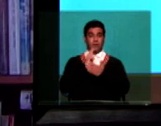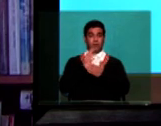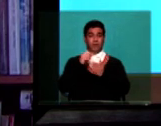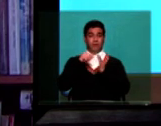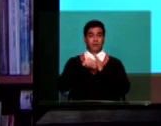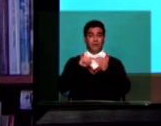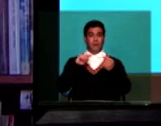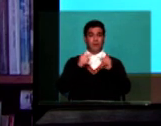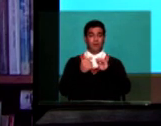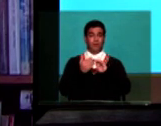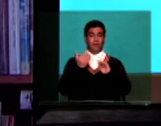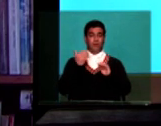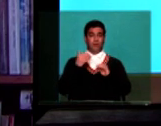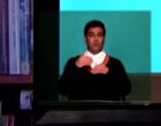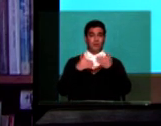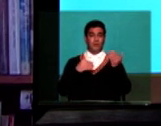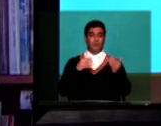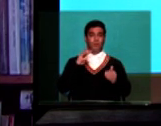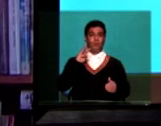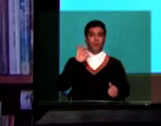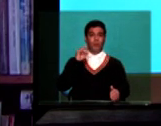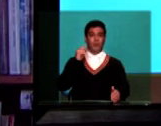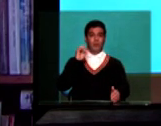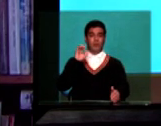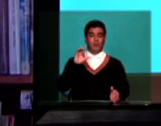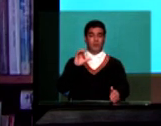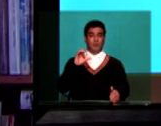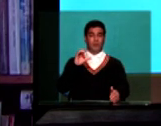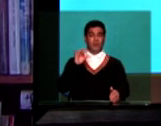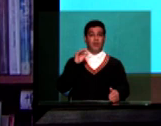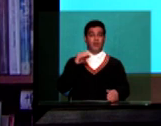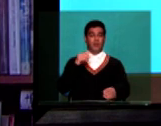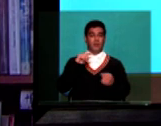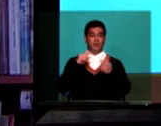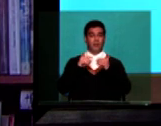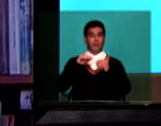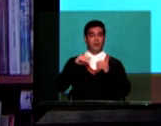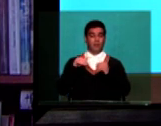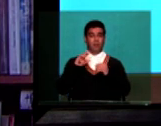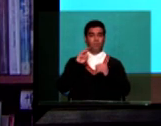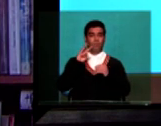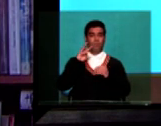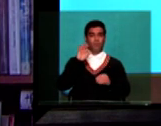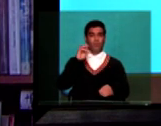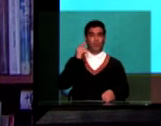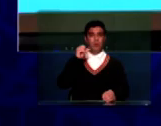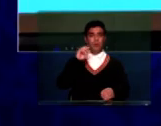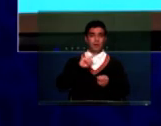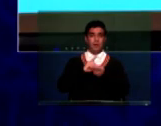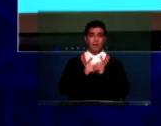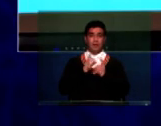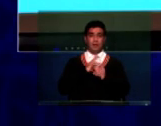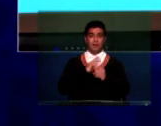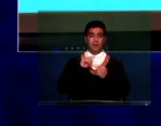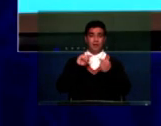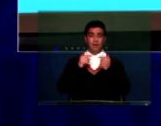Reaksiyadan oldin, ya'ni chap tomonda marganis qo'sh oksidi reaksiyadan keyin manganat ioniga aylangan.